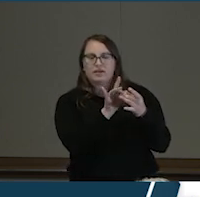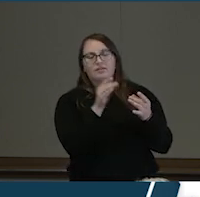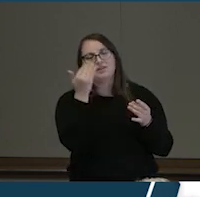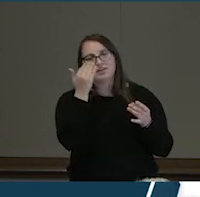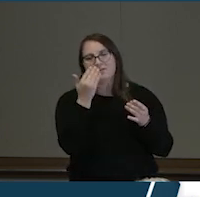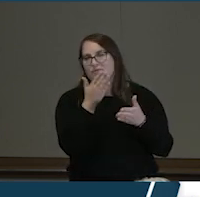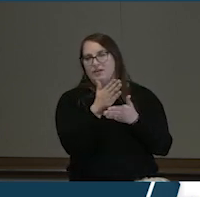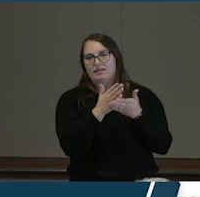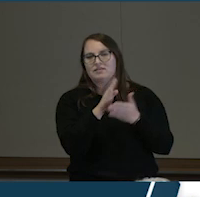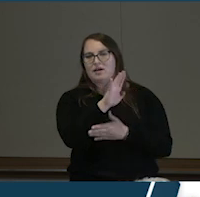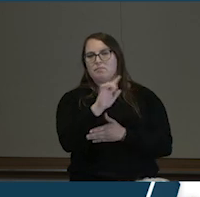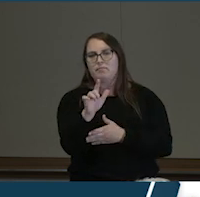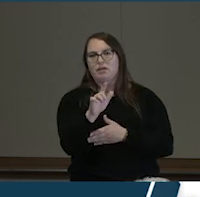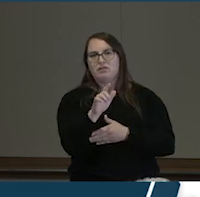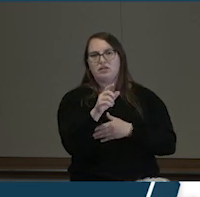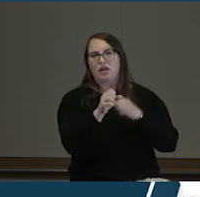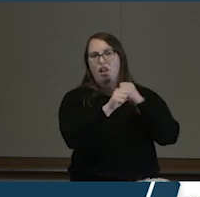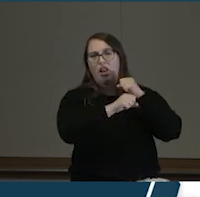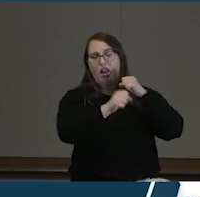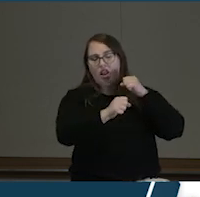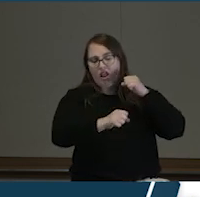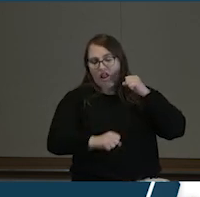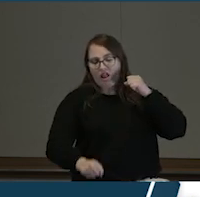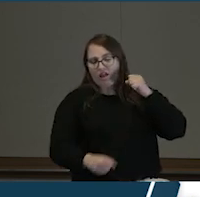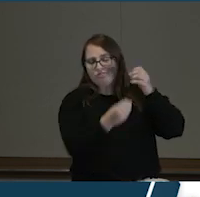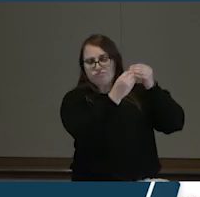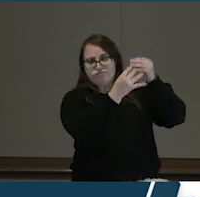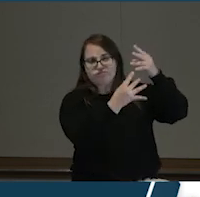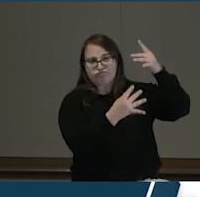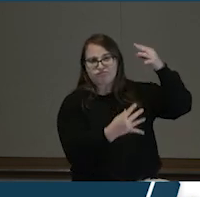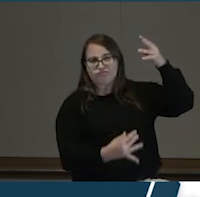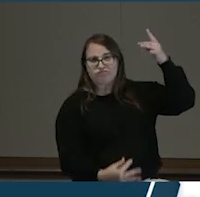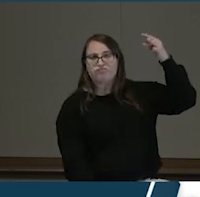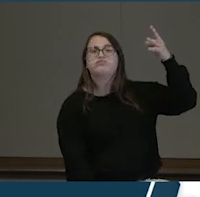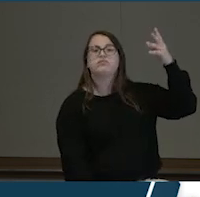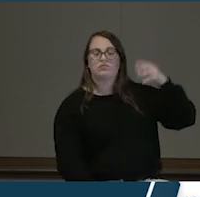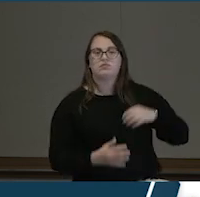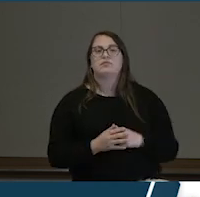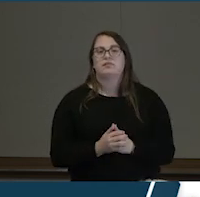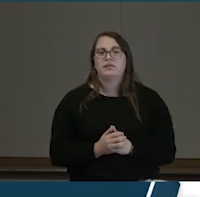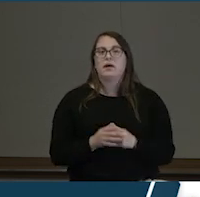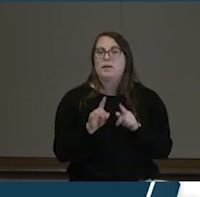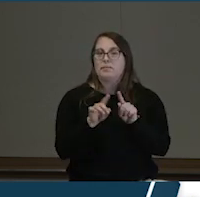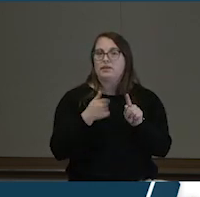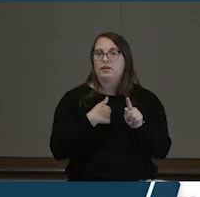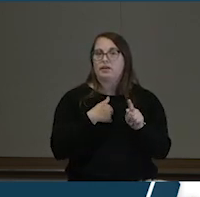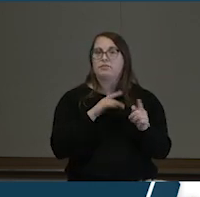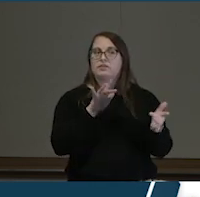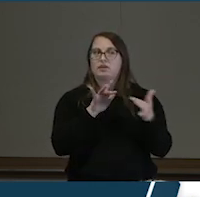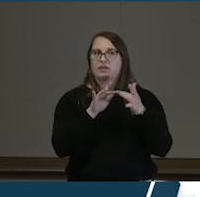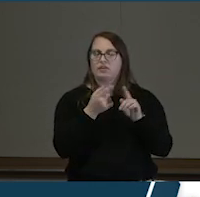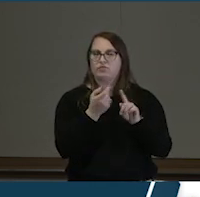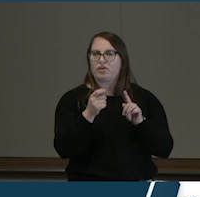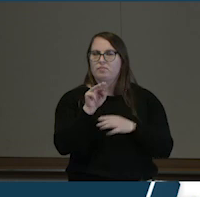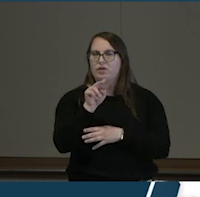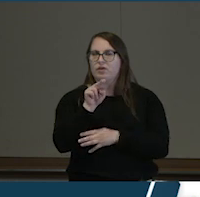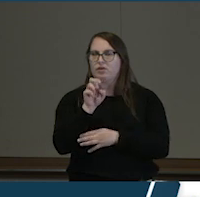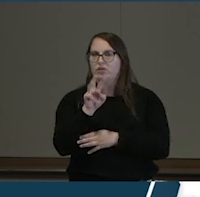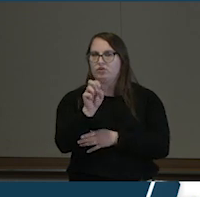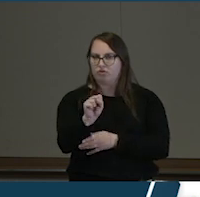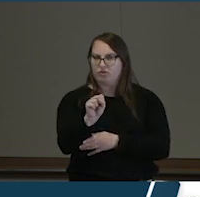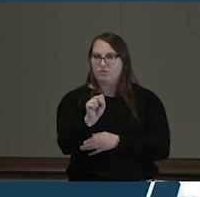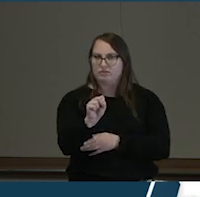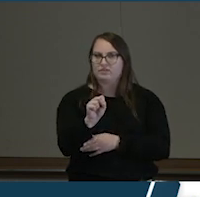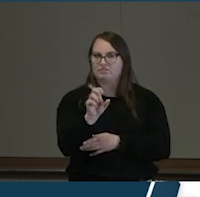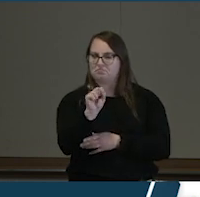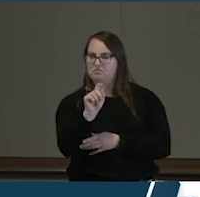long, right? There's lots of words. But I was contacted by a news station about a week ago, and they wanted to interview me